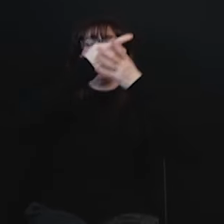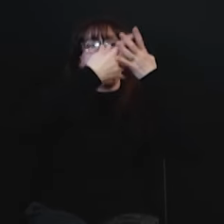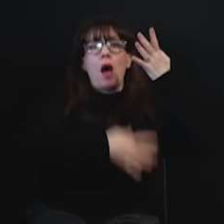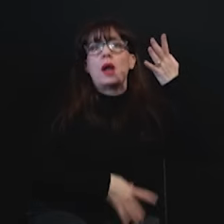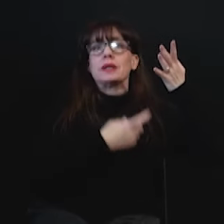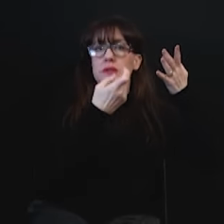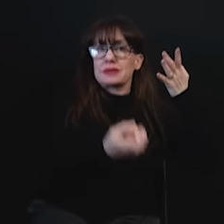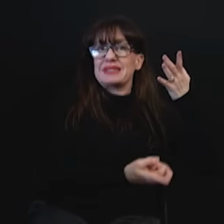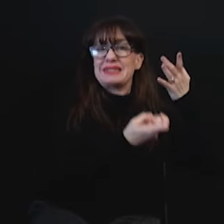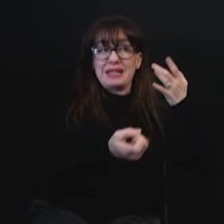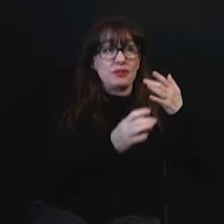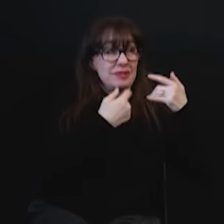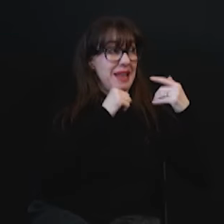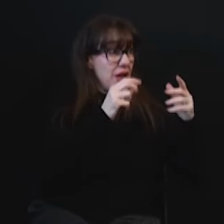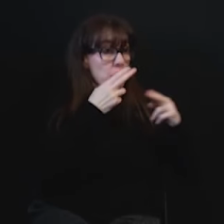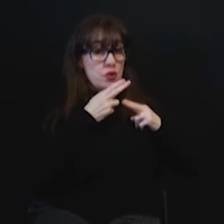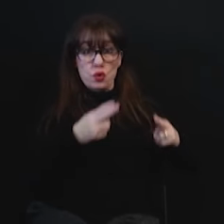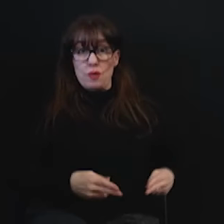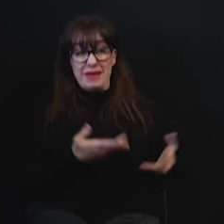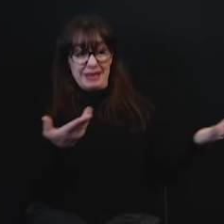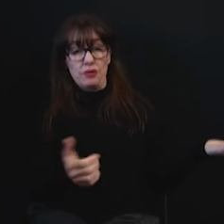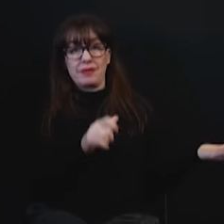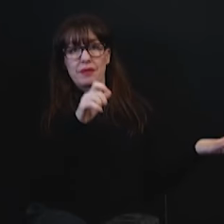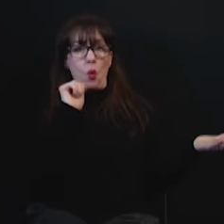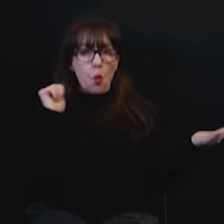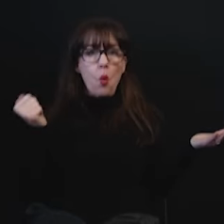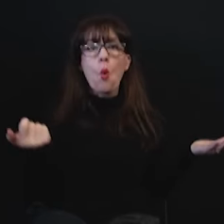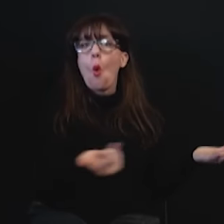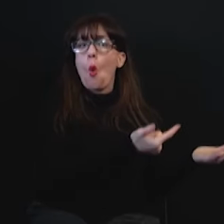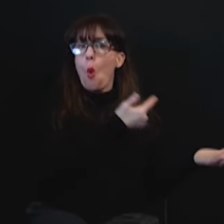isn't a human breathing on the planet that doesn't need that.